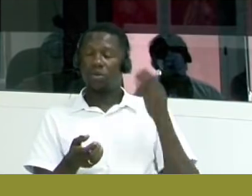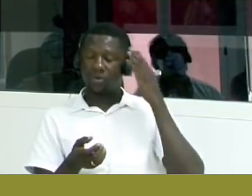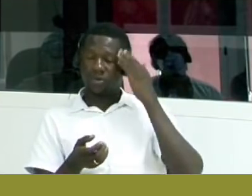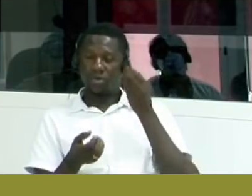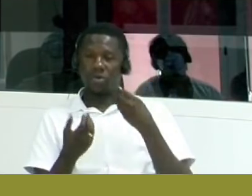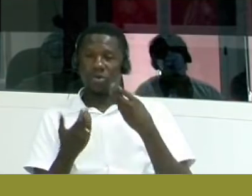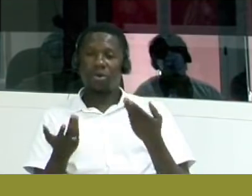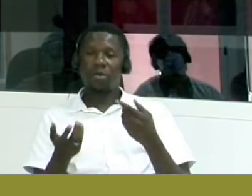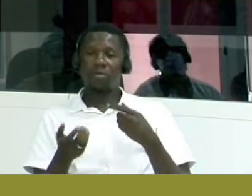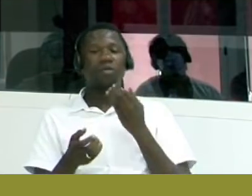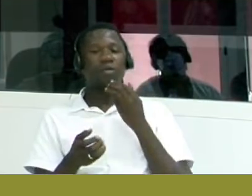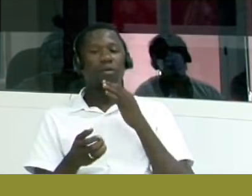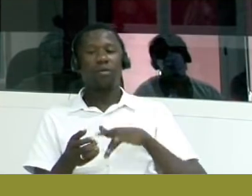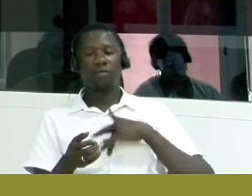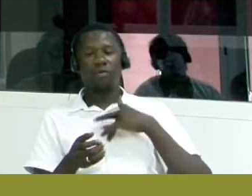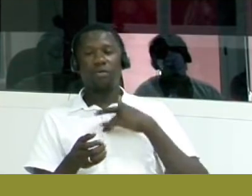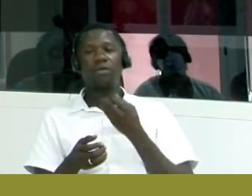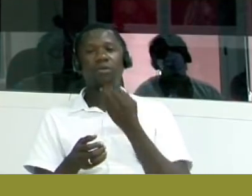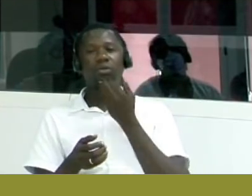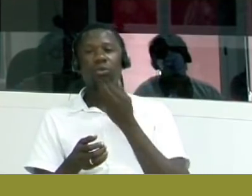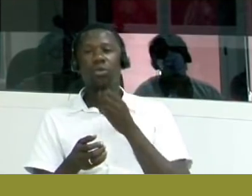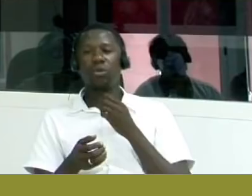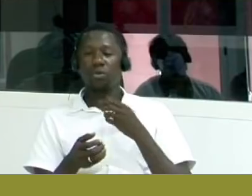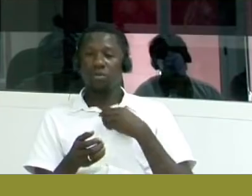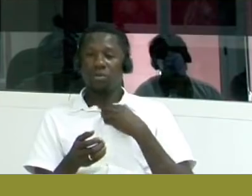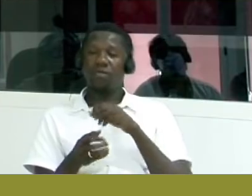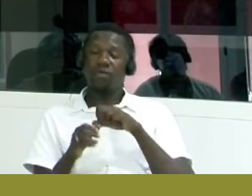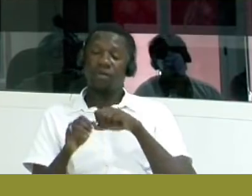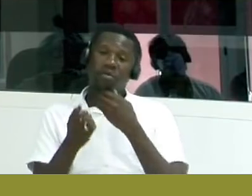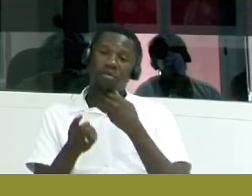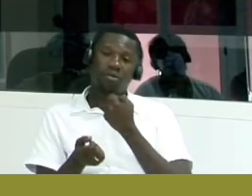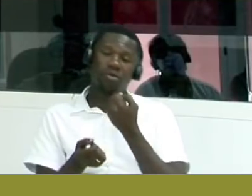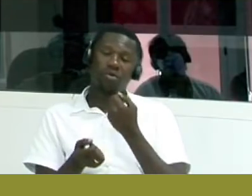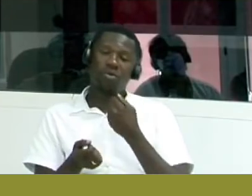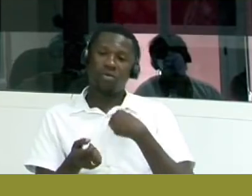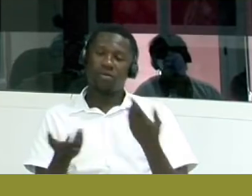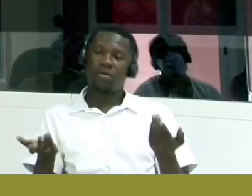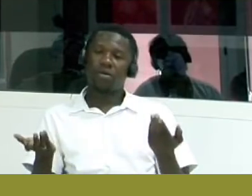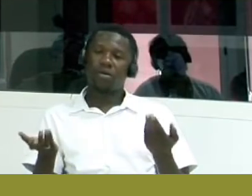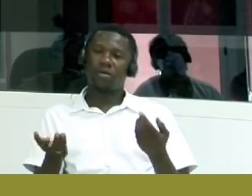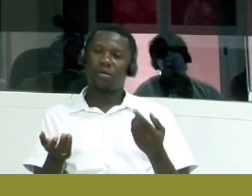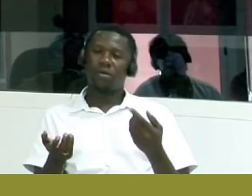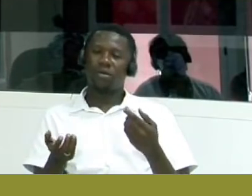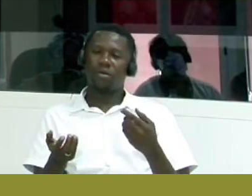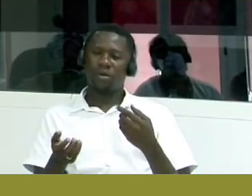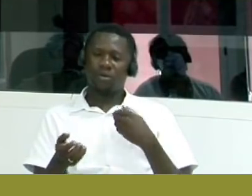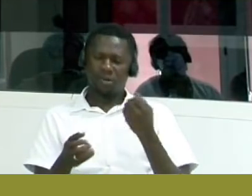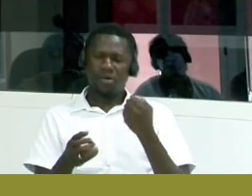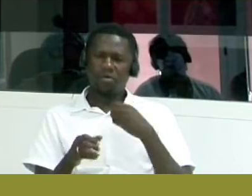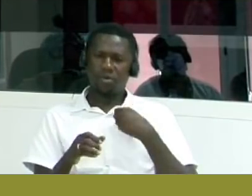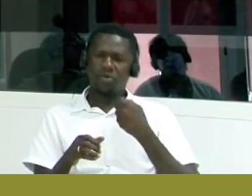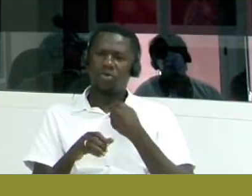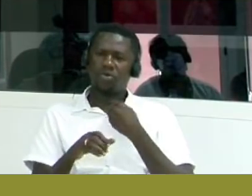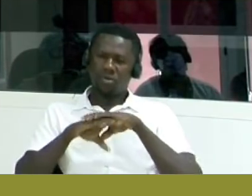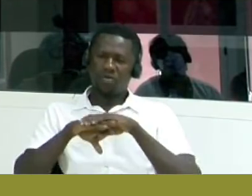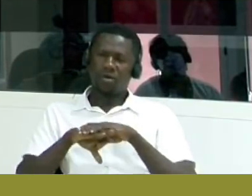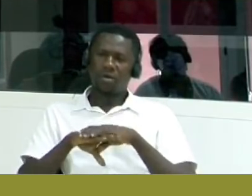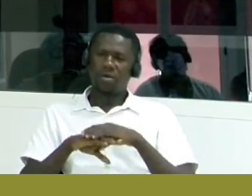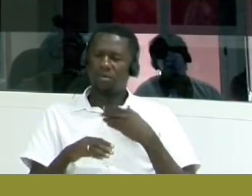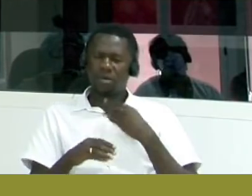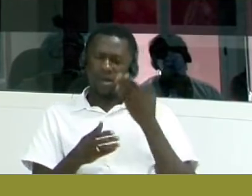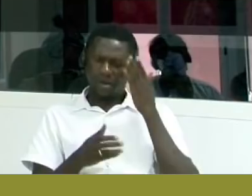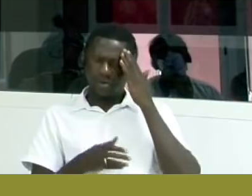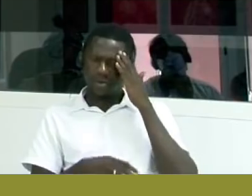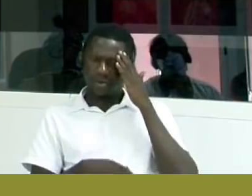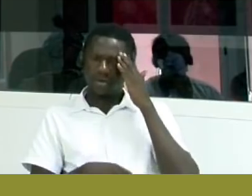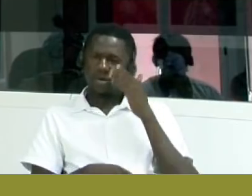been victimized because of us. I said, because of you, how? He said, no, because you are my friend. Of course you are my friend. I'm not denying that. Me,